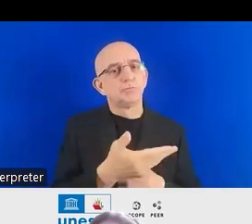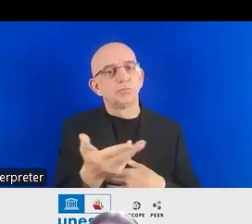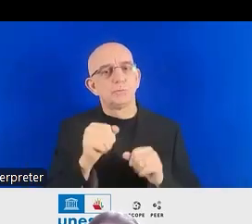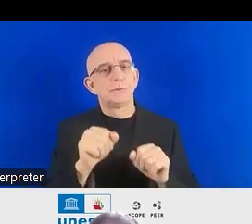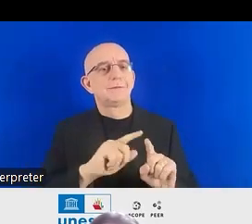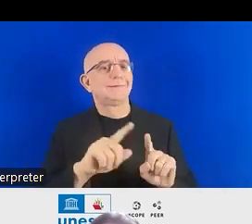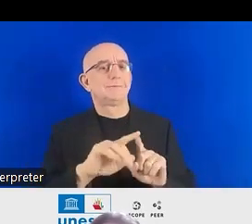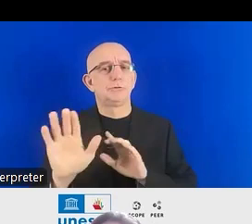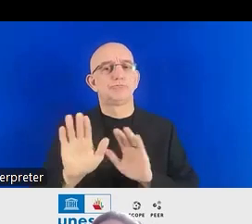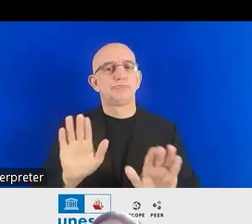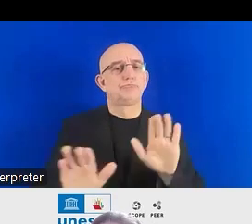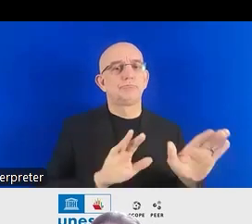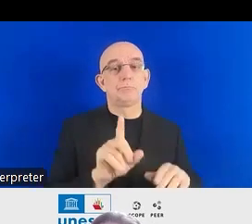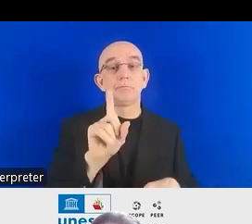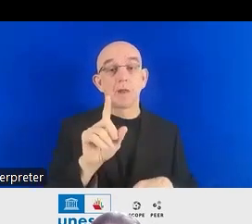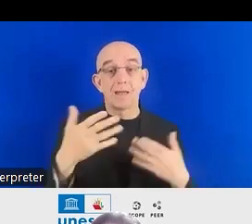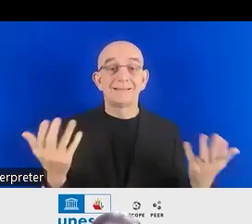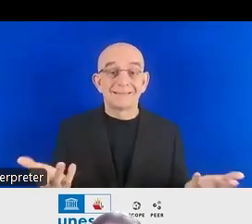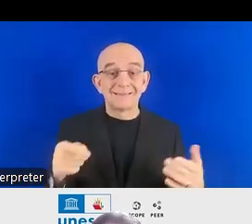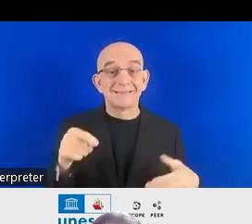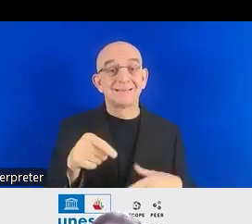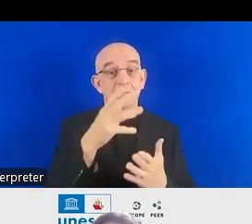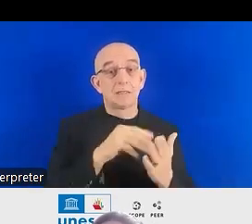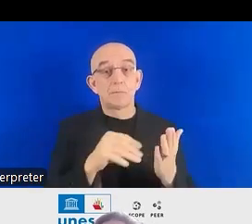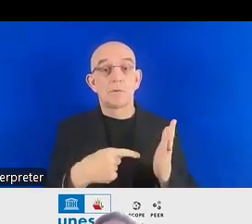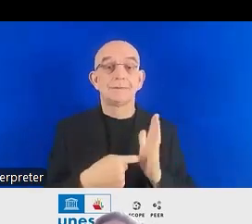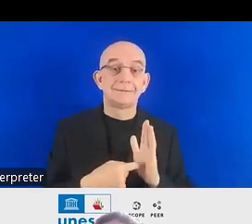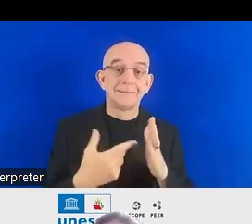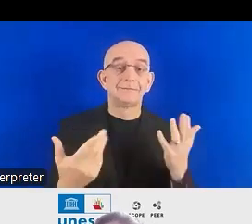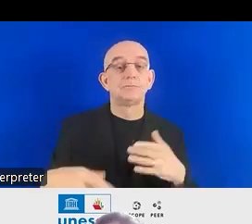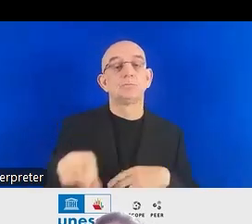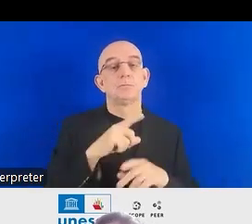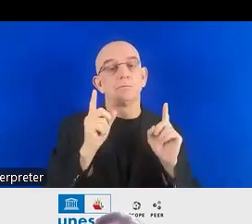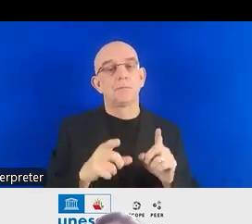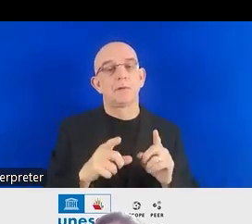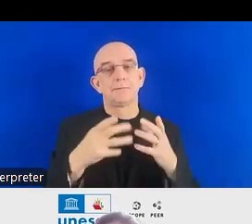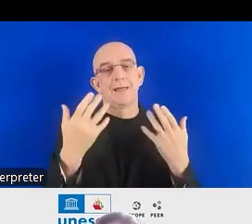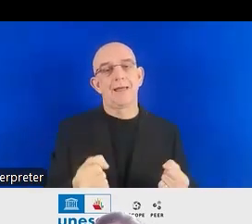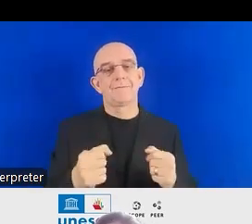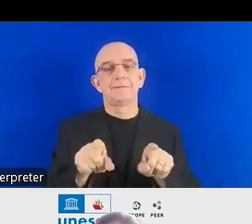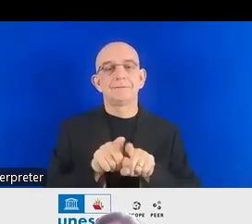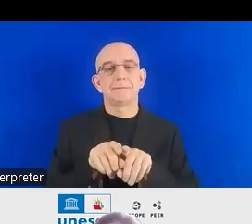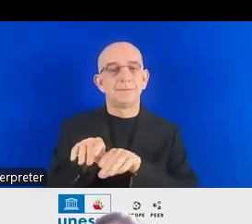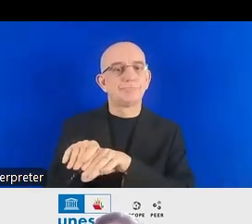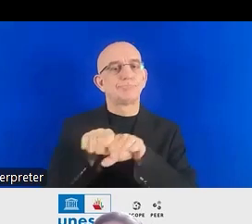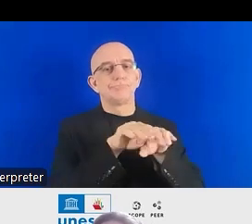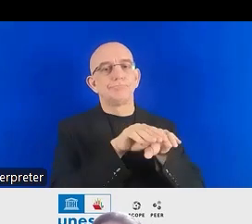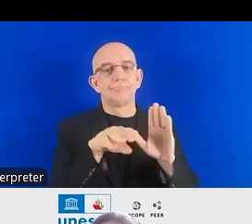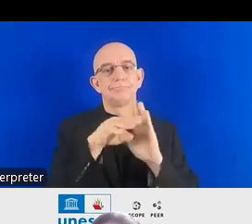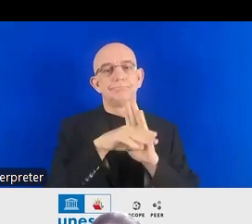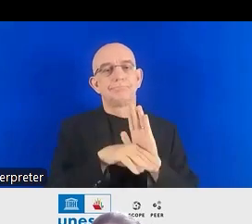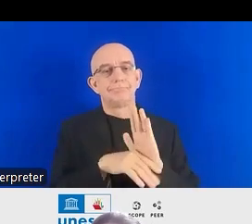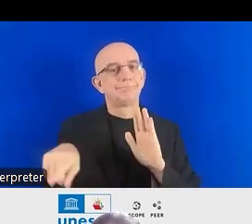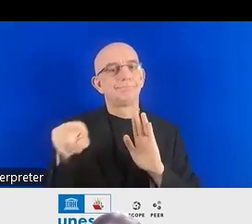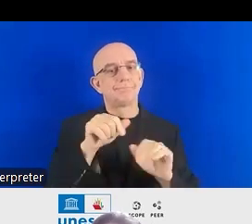what school leaders are expected to do with inclusion, how they are expected to articulate their vision, and how